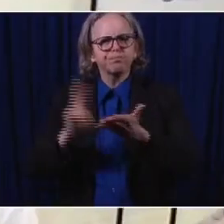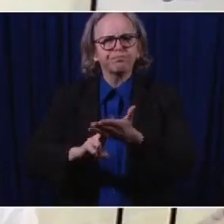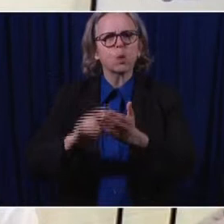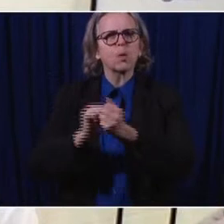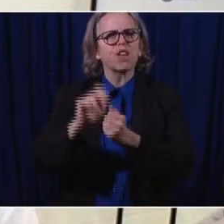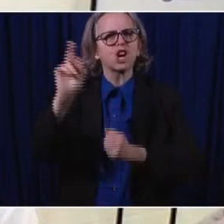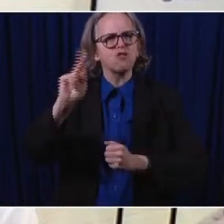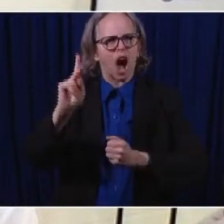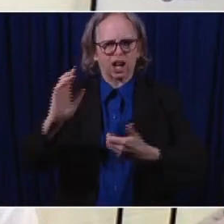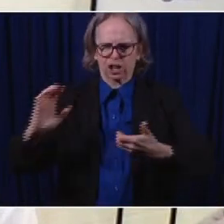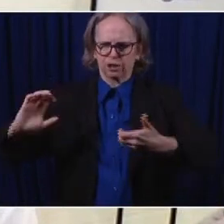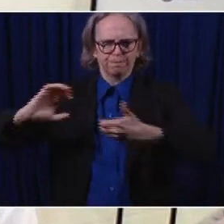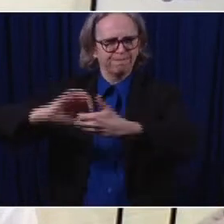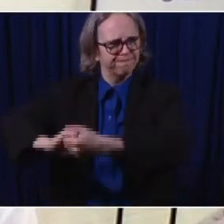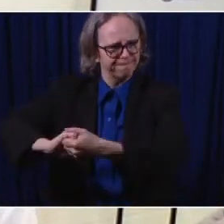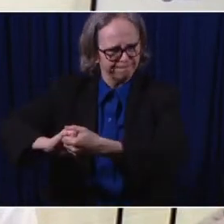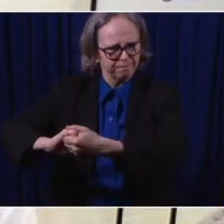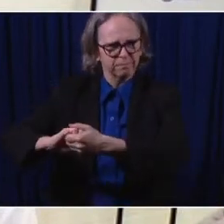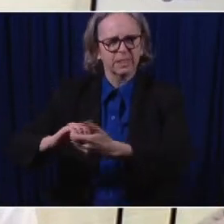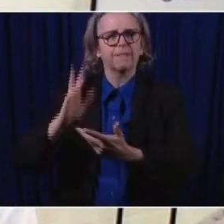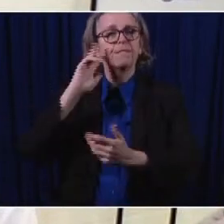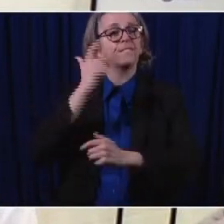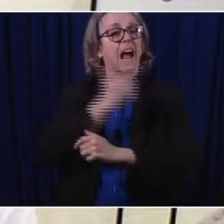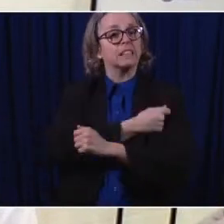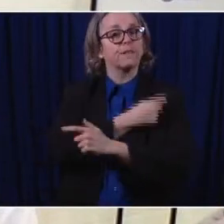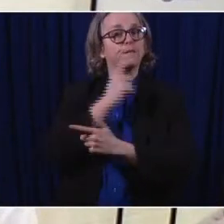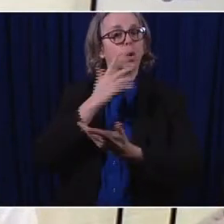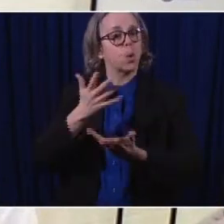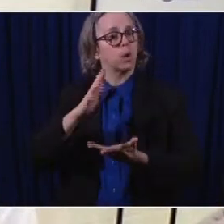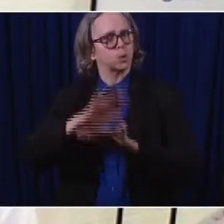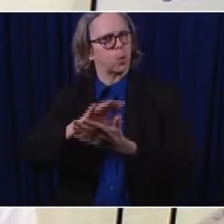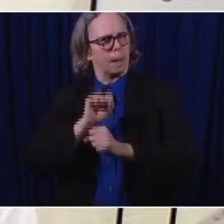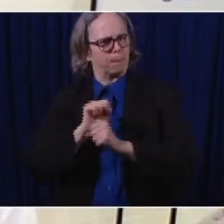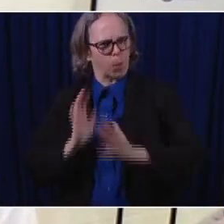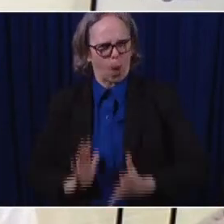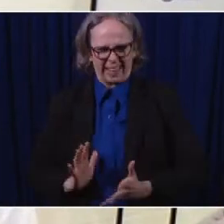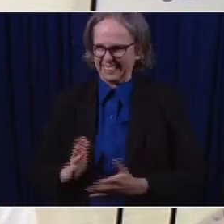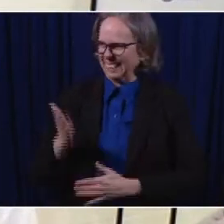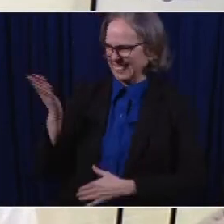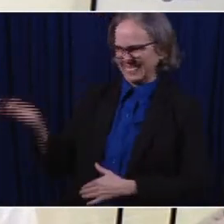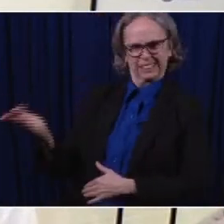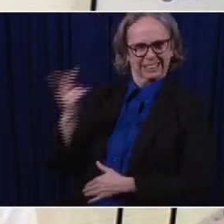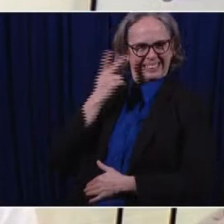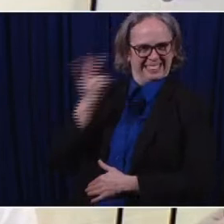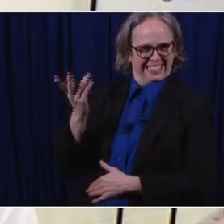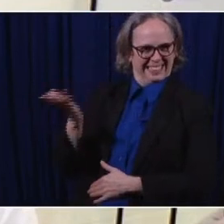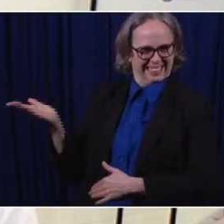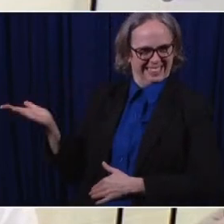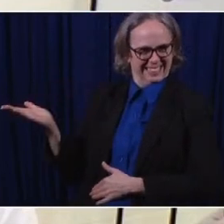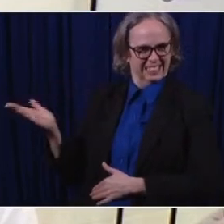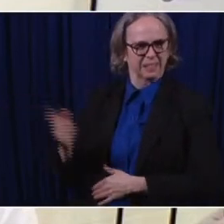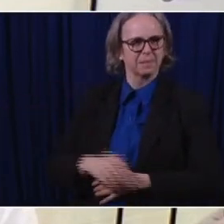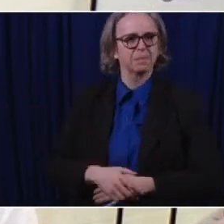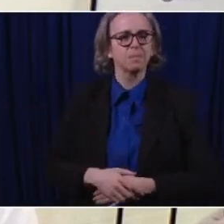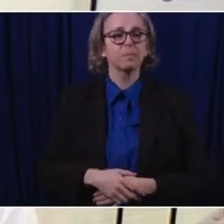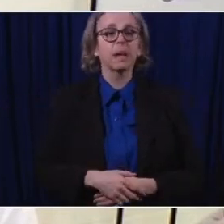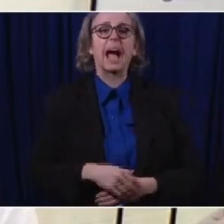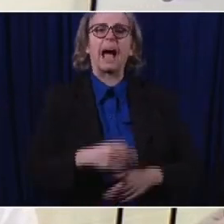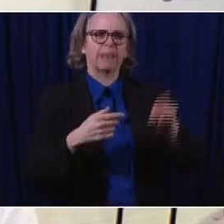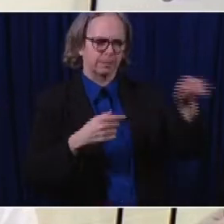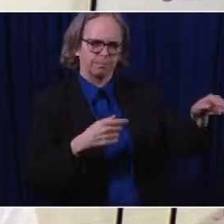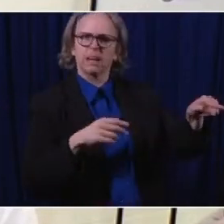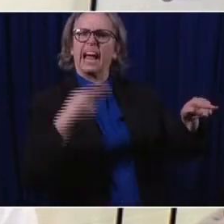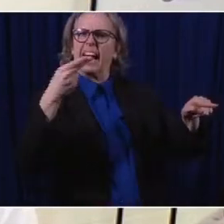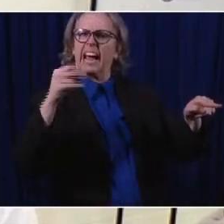school employees over the coming days between this location and a clinic at Hilliard-Davidson High School. More than